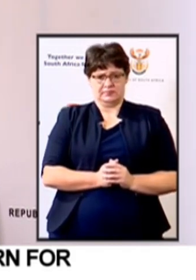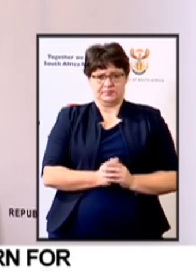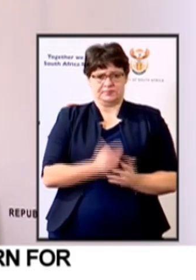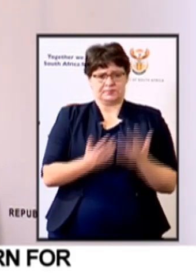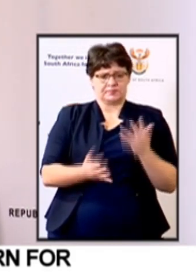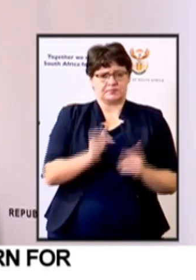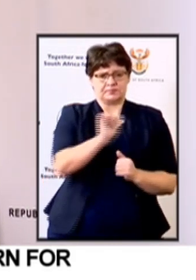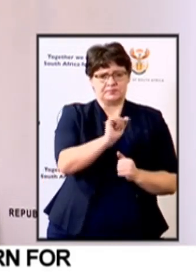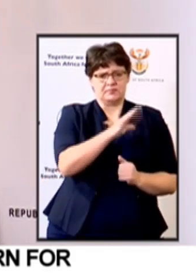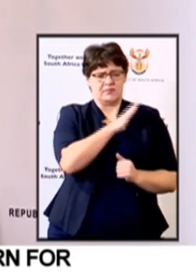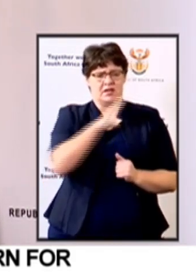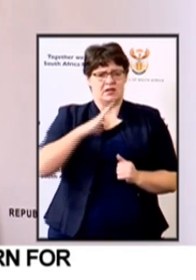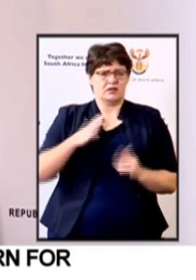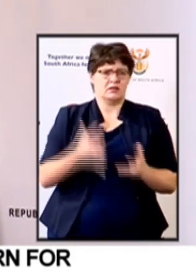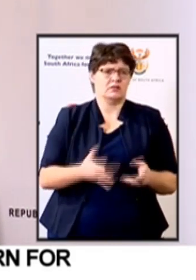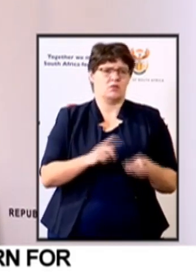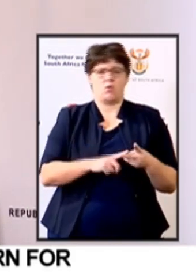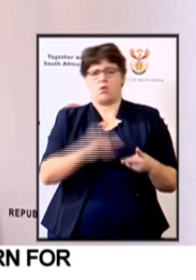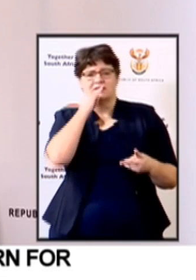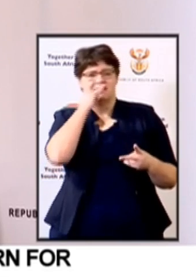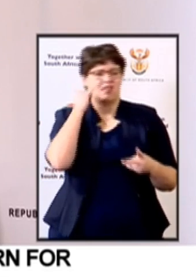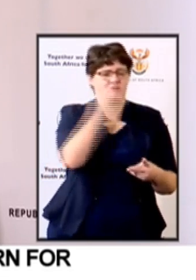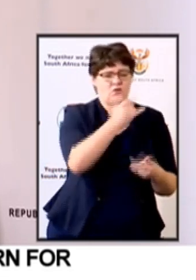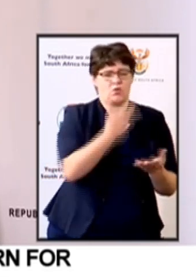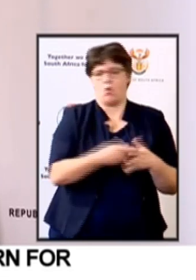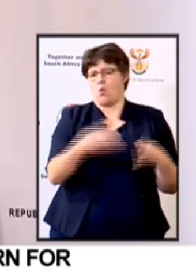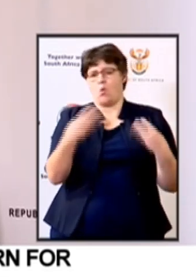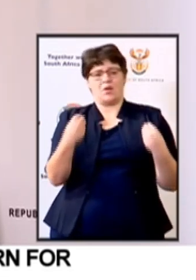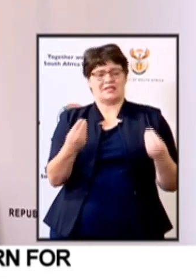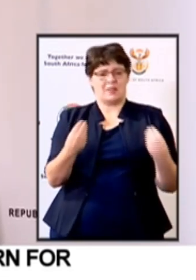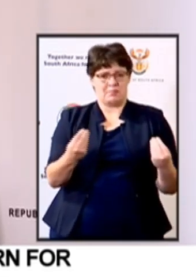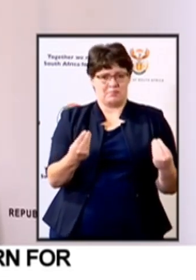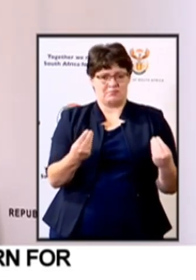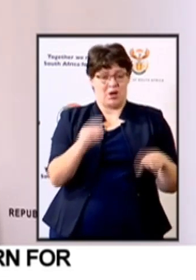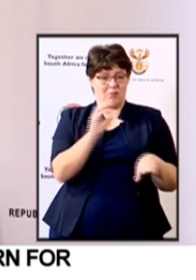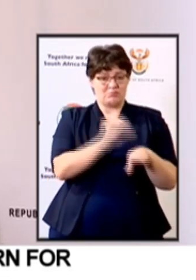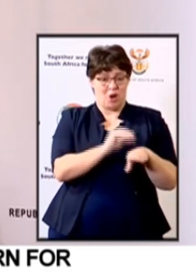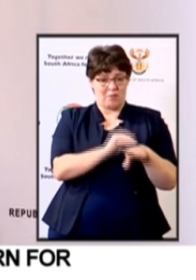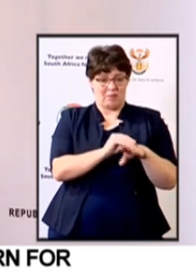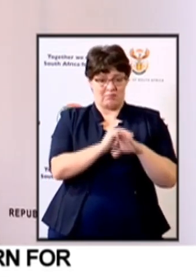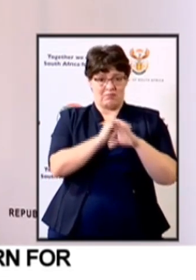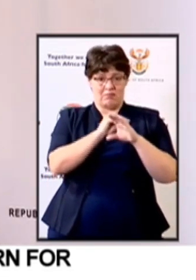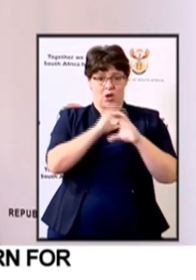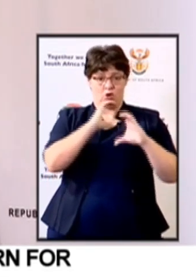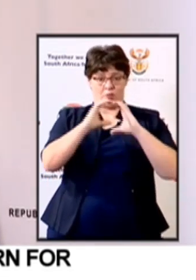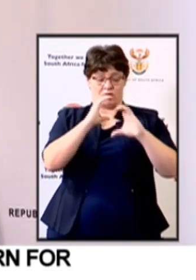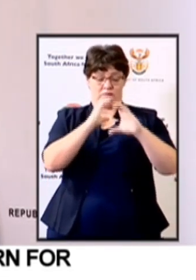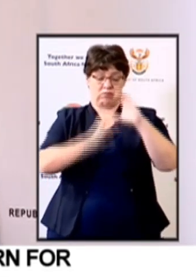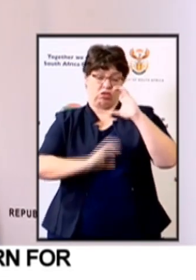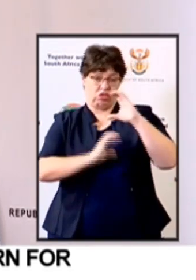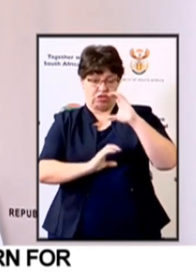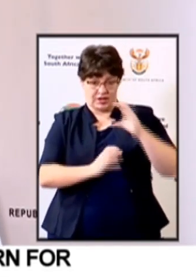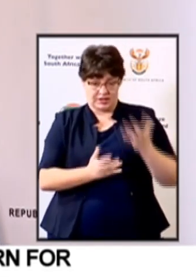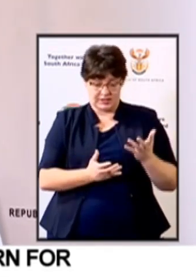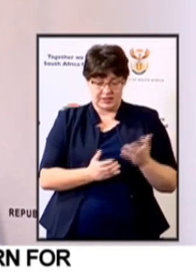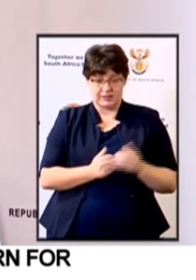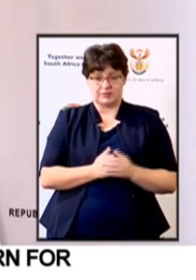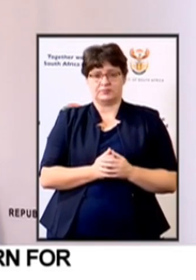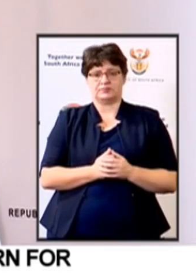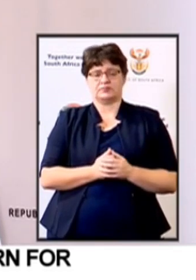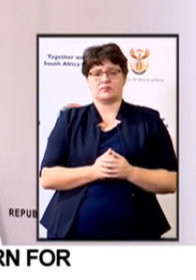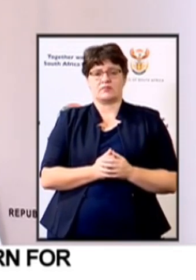or a telephone call or a WhatsApp, or in circumstances like this where we